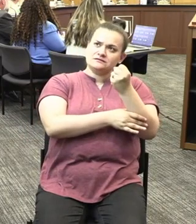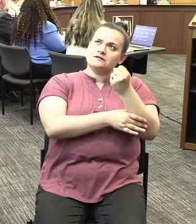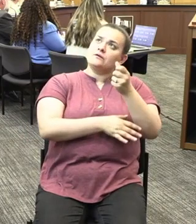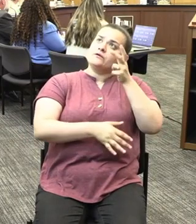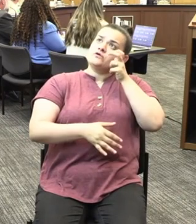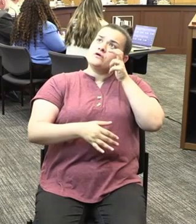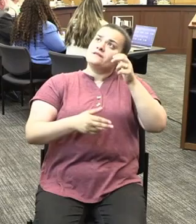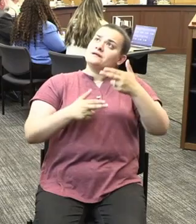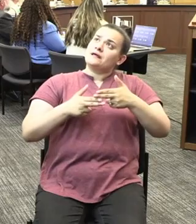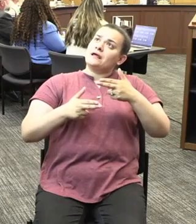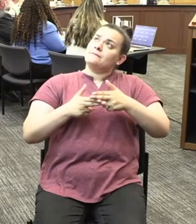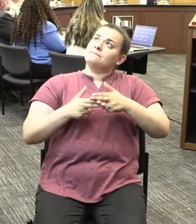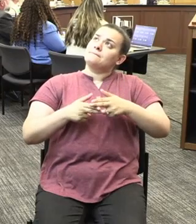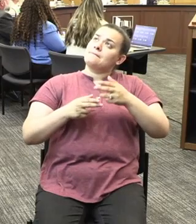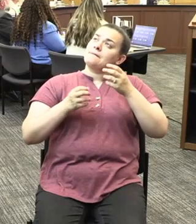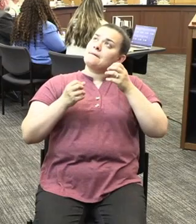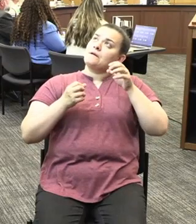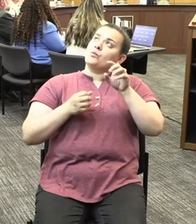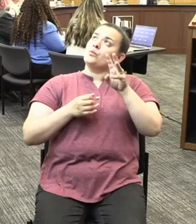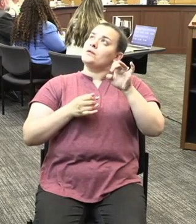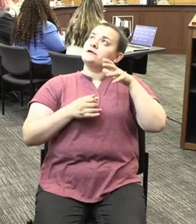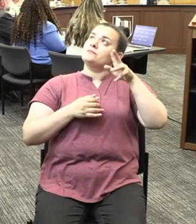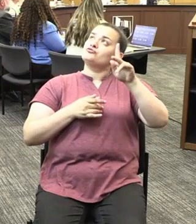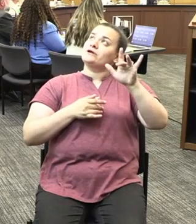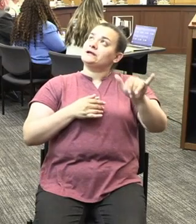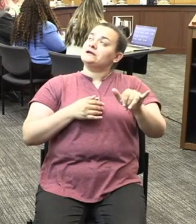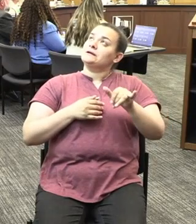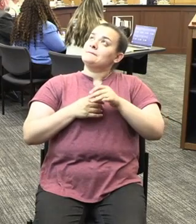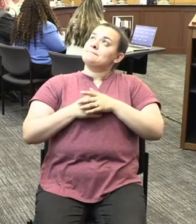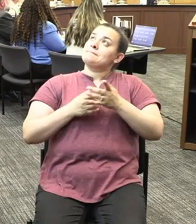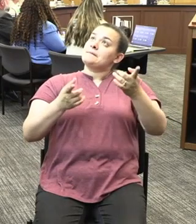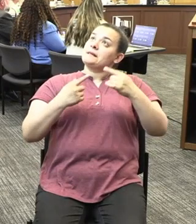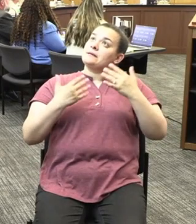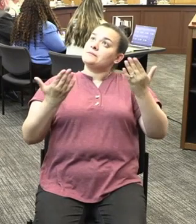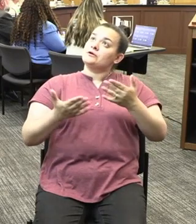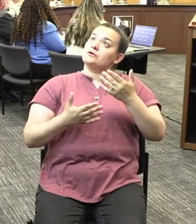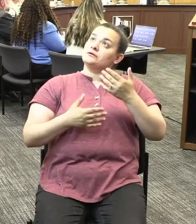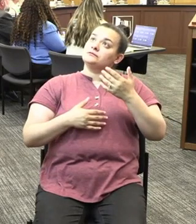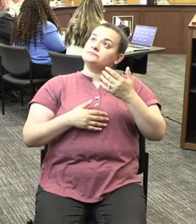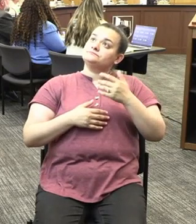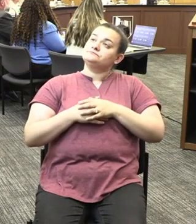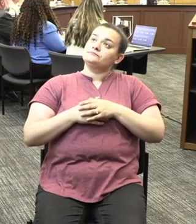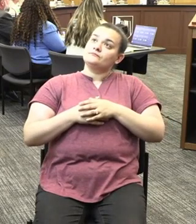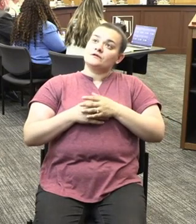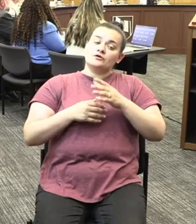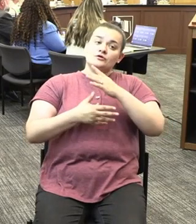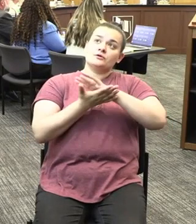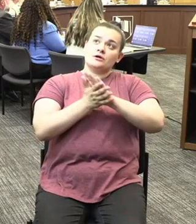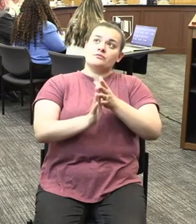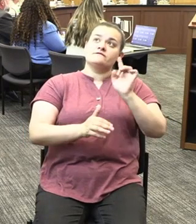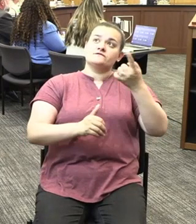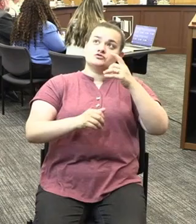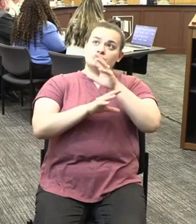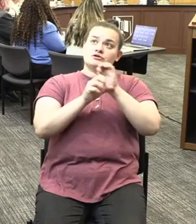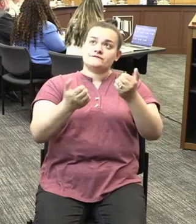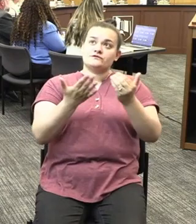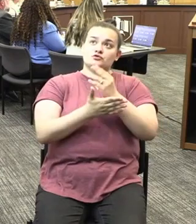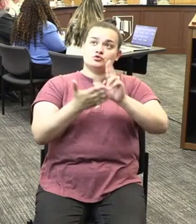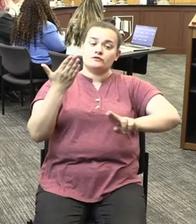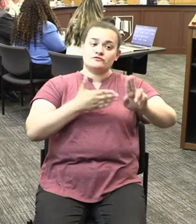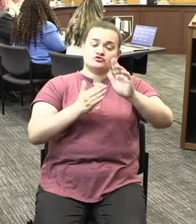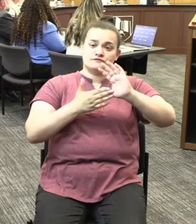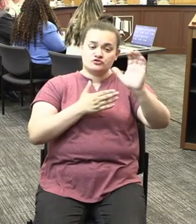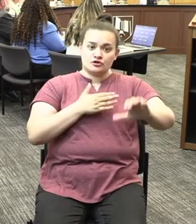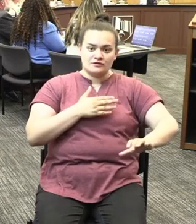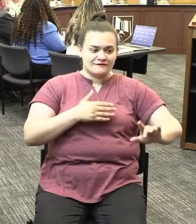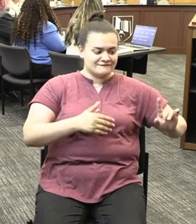how it started. But look at in 1892, he came here to become the first president of the new University of Chicago.